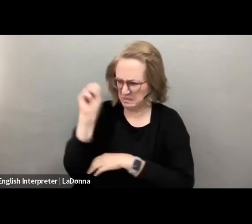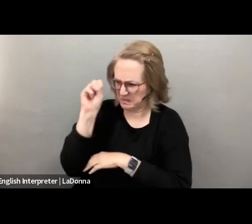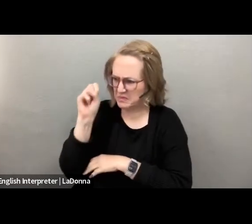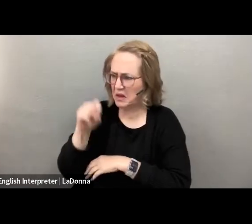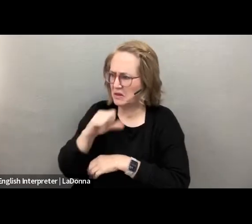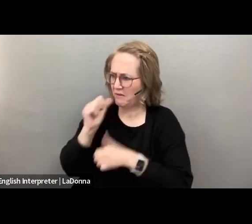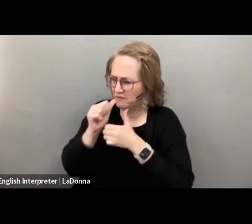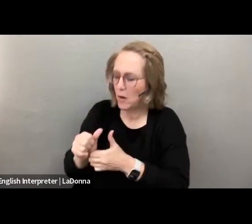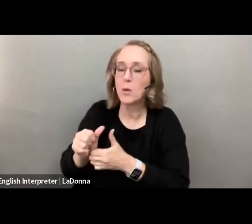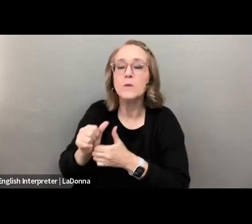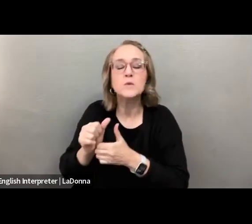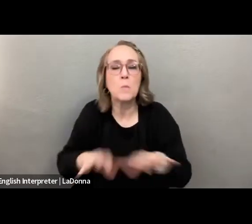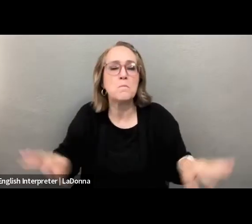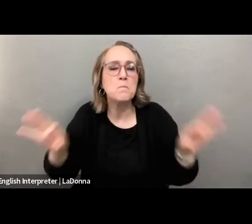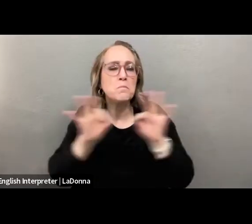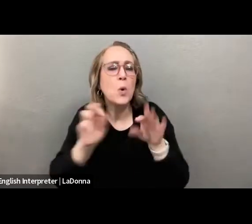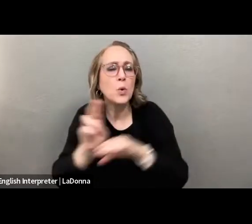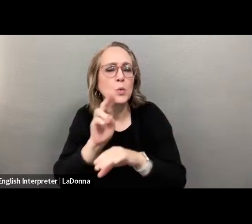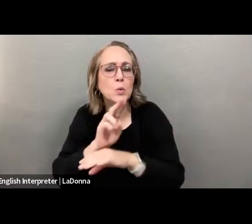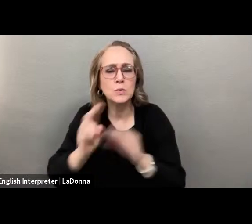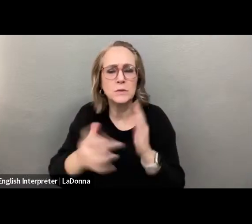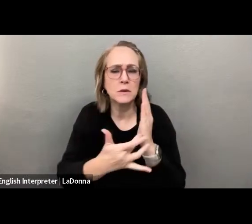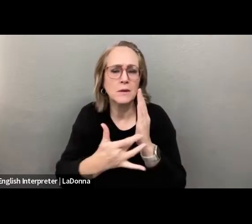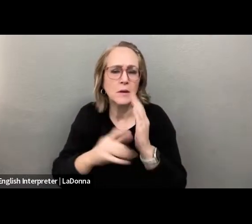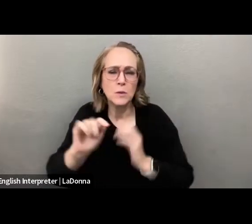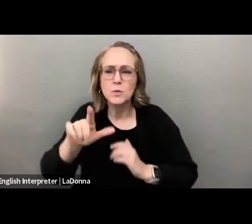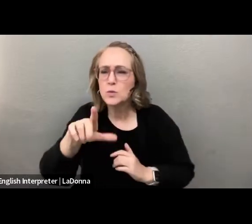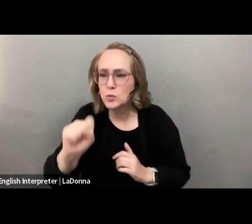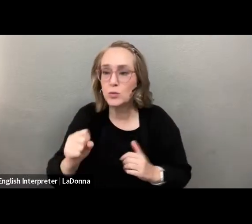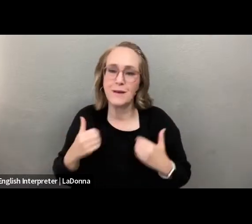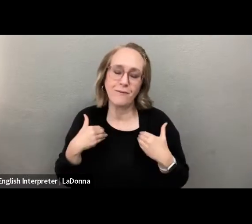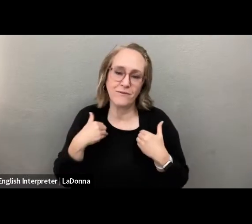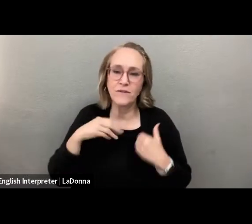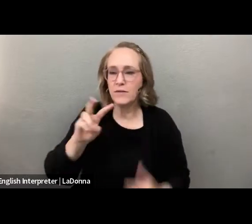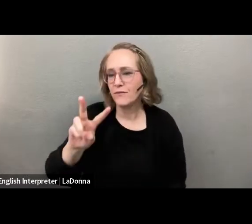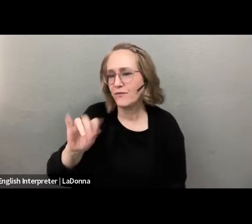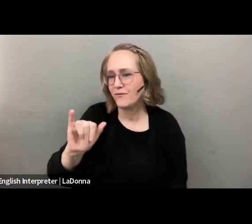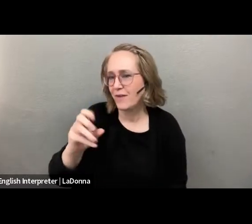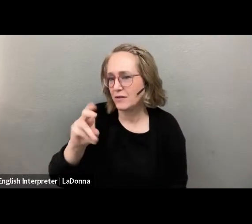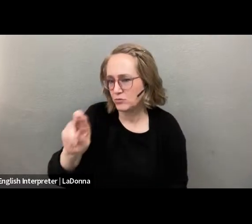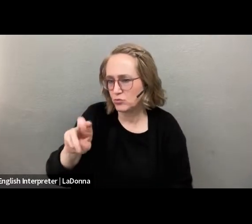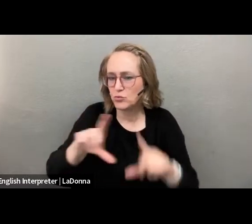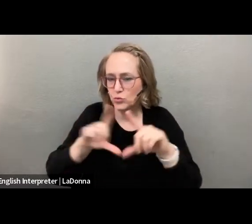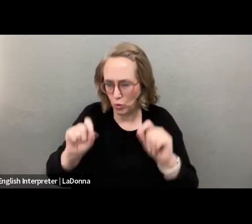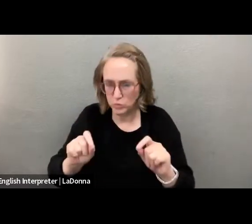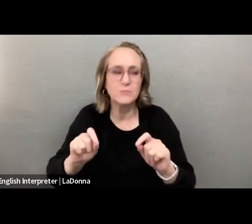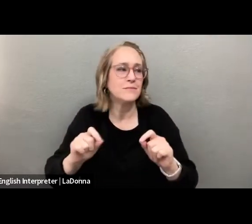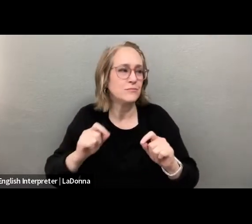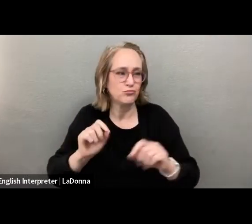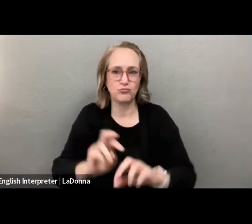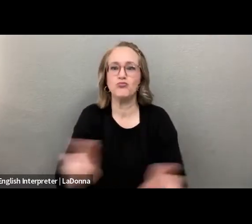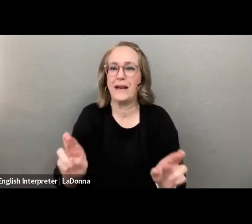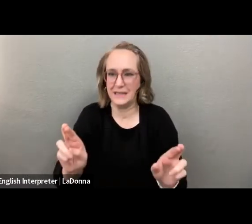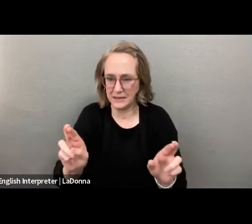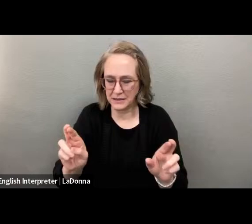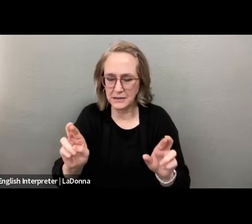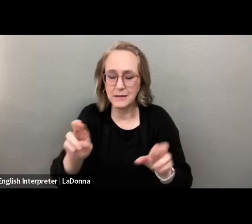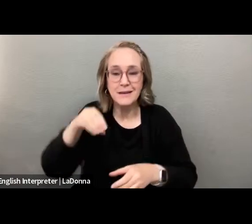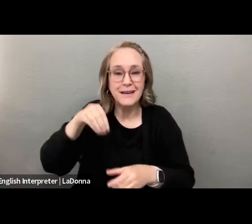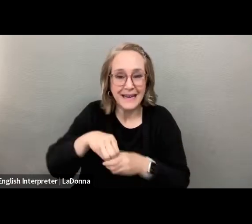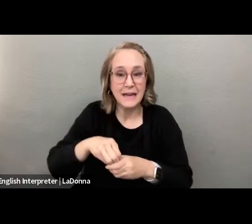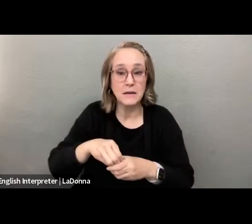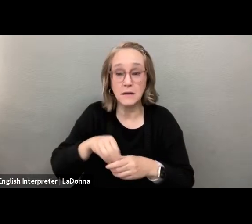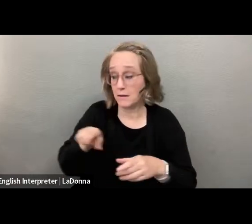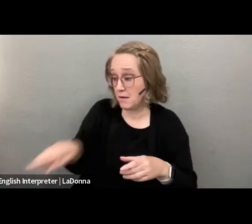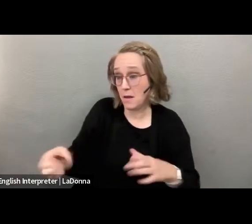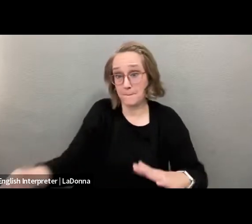asking of us. So it's so important for those of us who have any level of hearing loss to have one of these in your glove box.